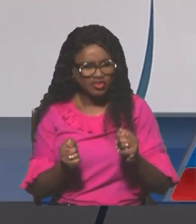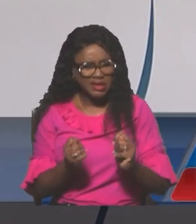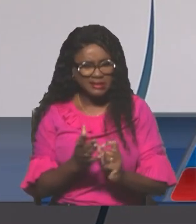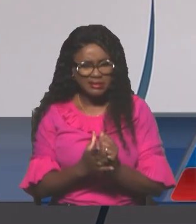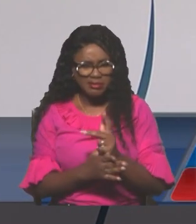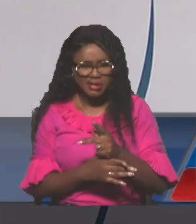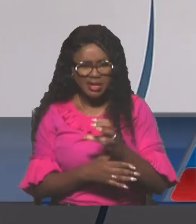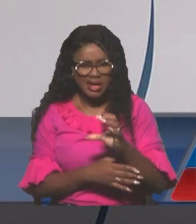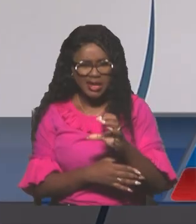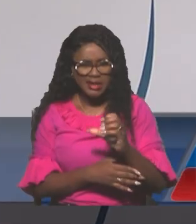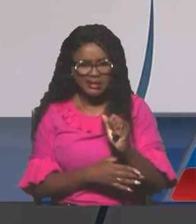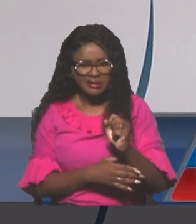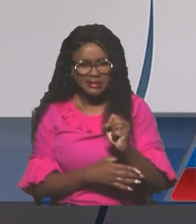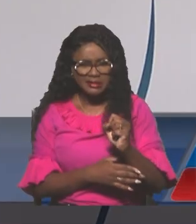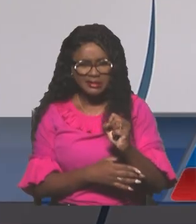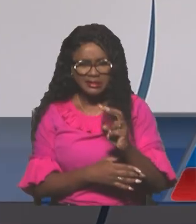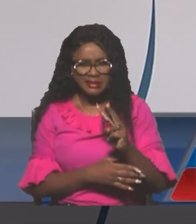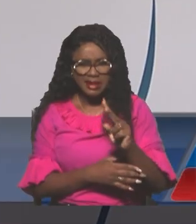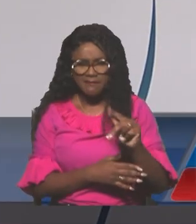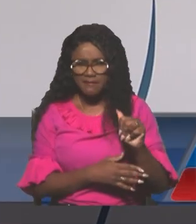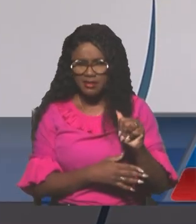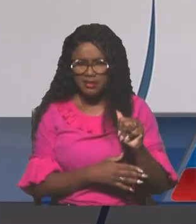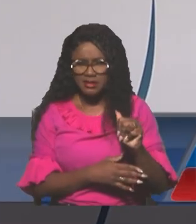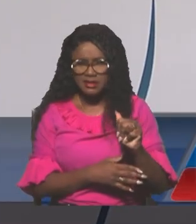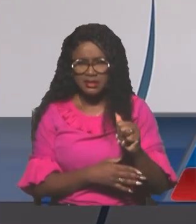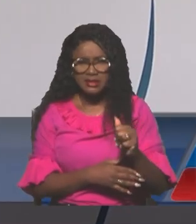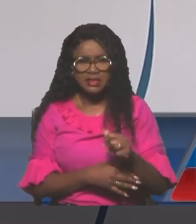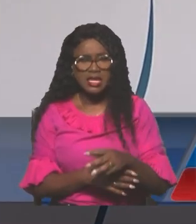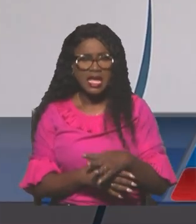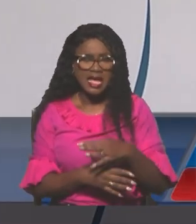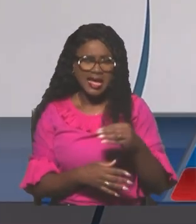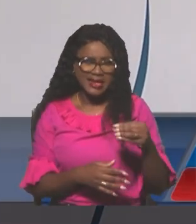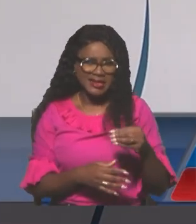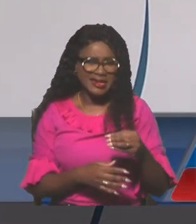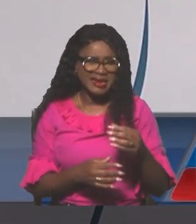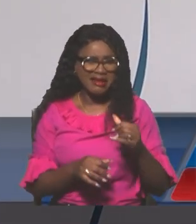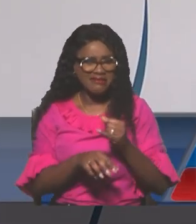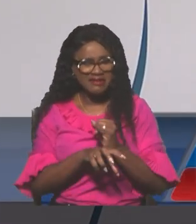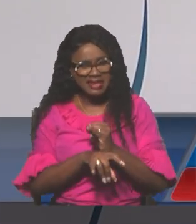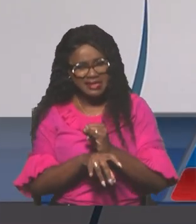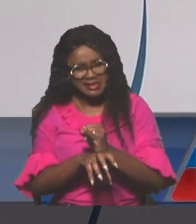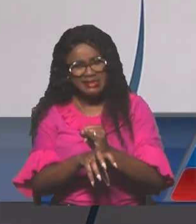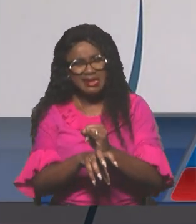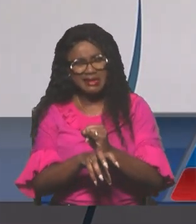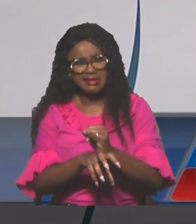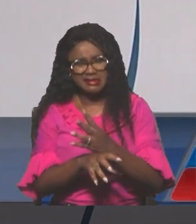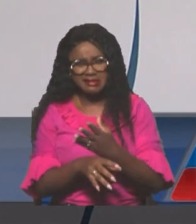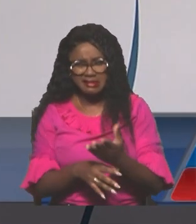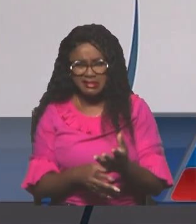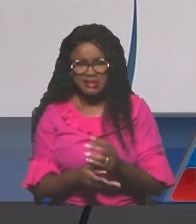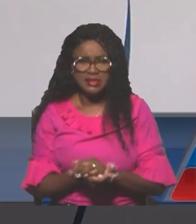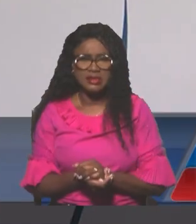on, things like pest infestation,